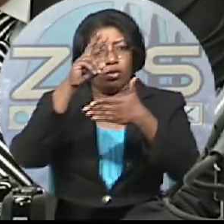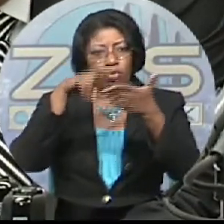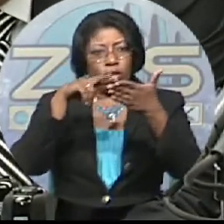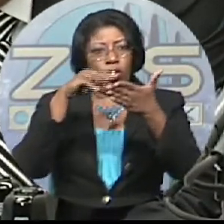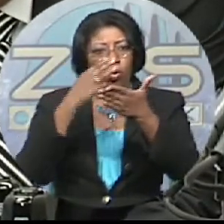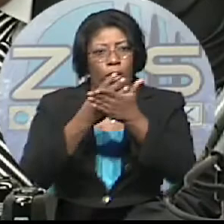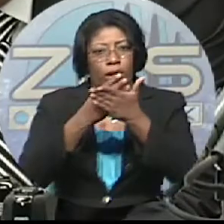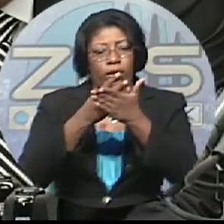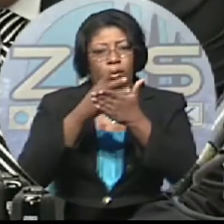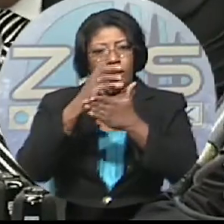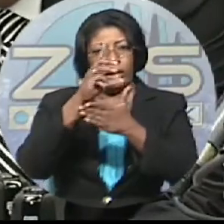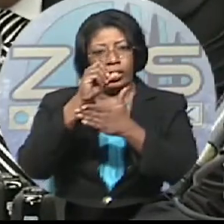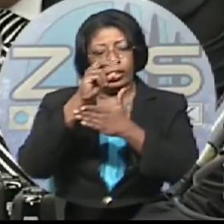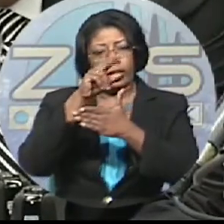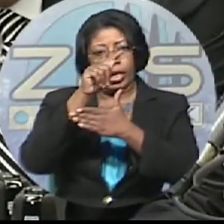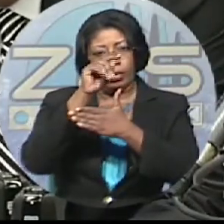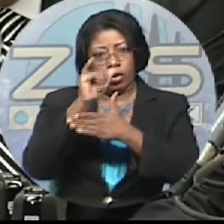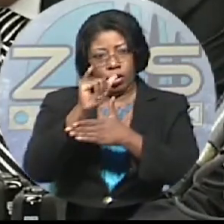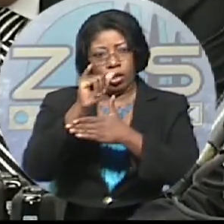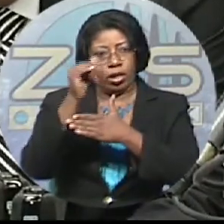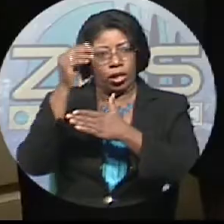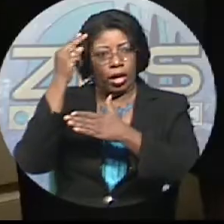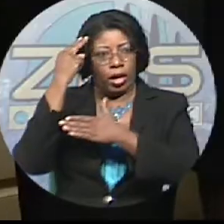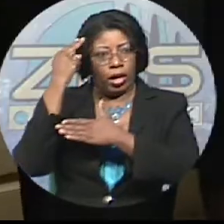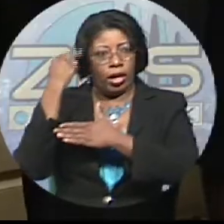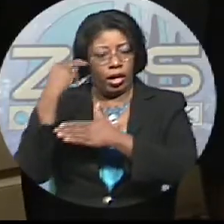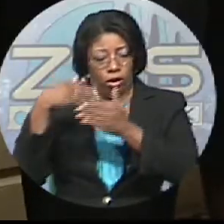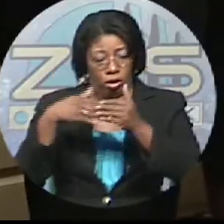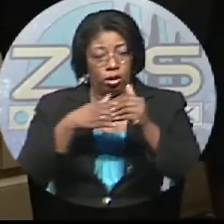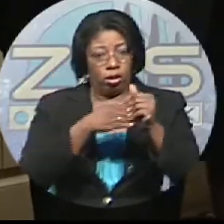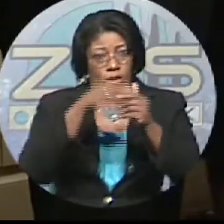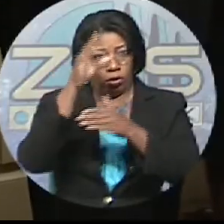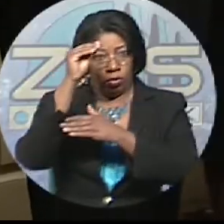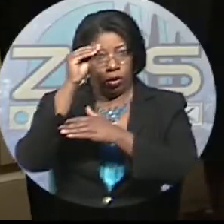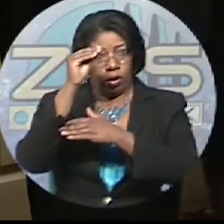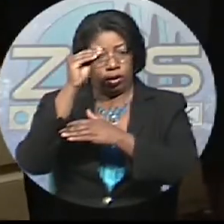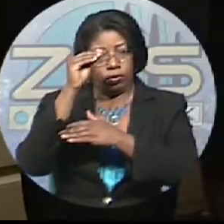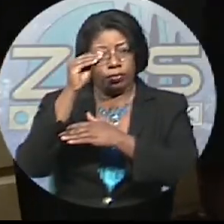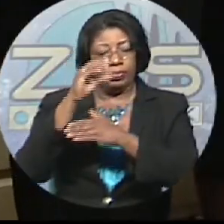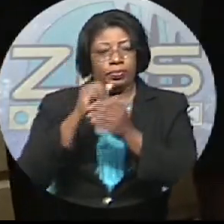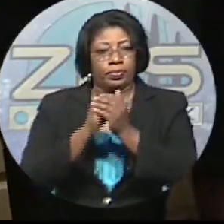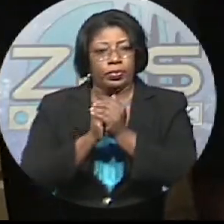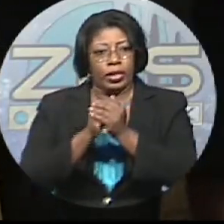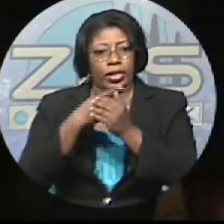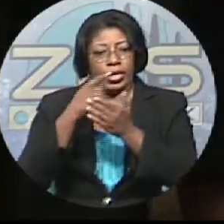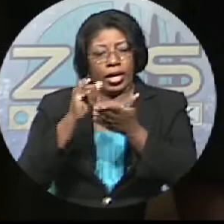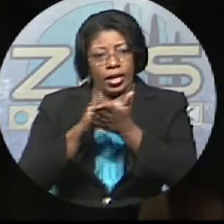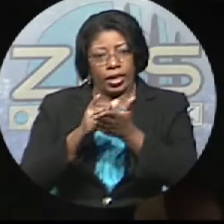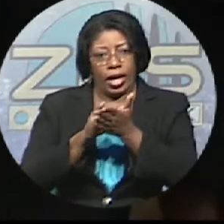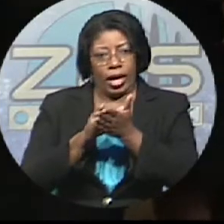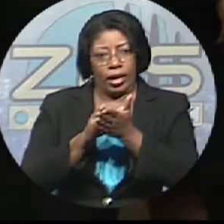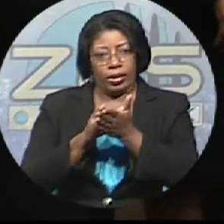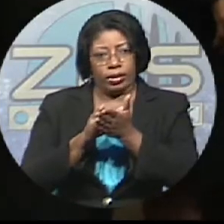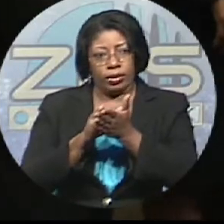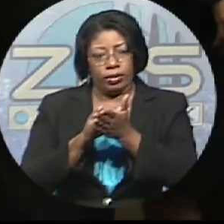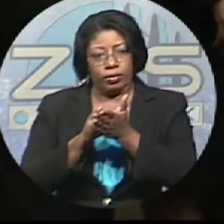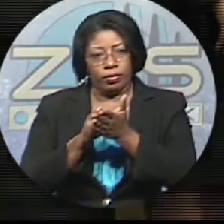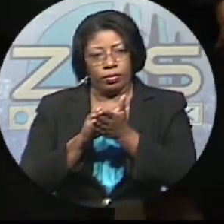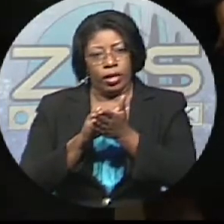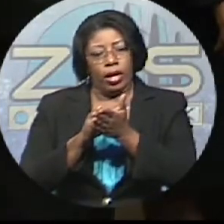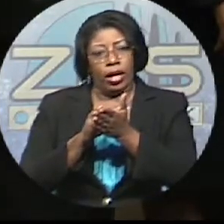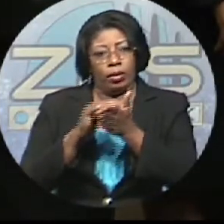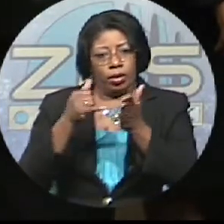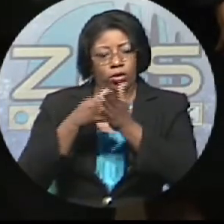Boy of Columbus Primary School. The Prime Minister says it is the country's responsibility to give students the tools they need